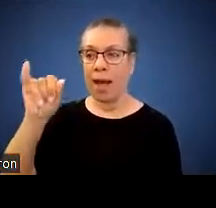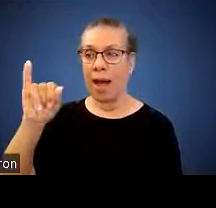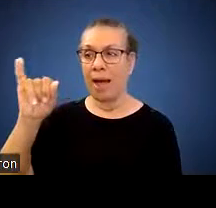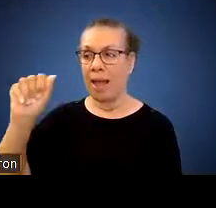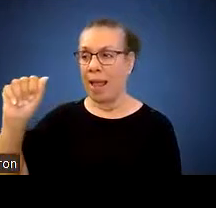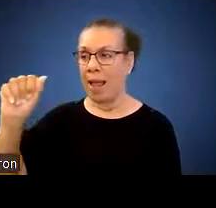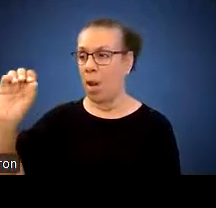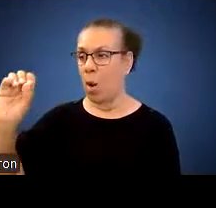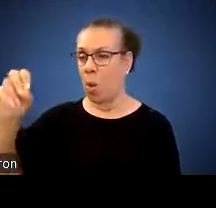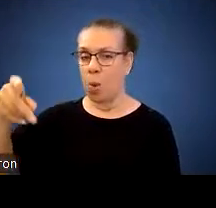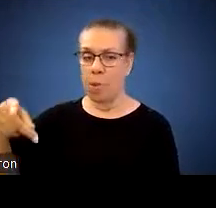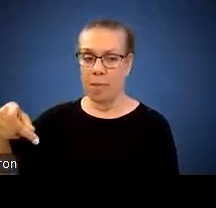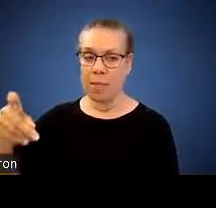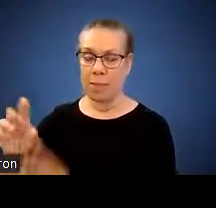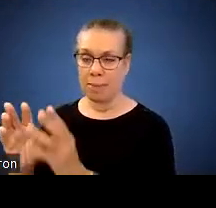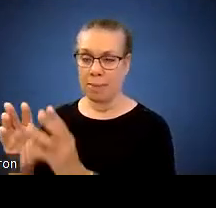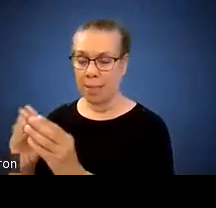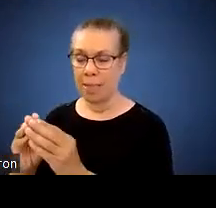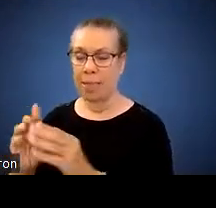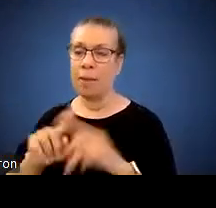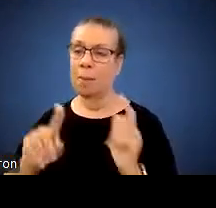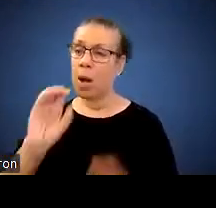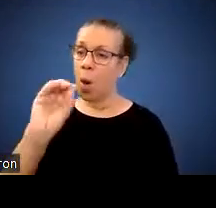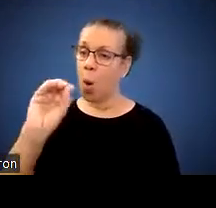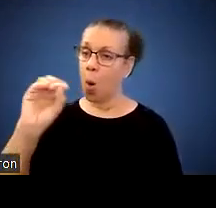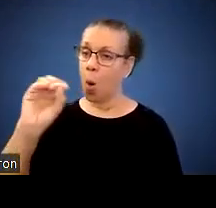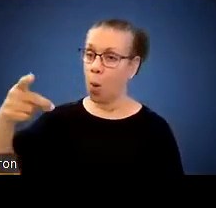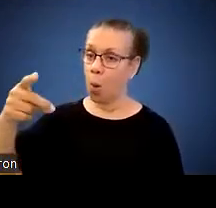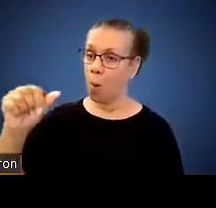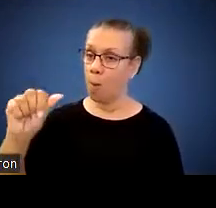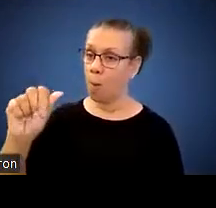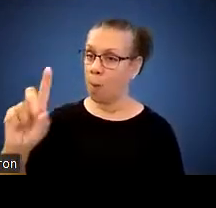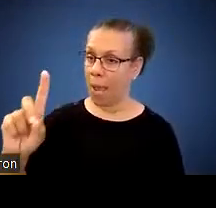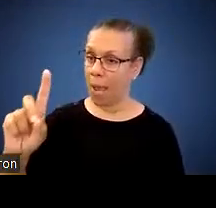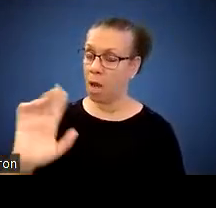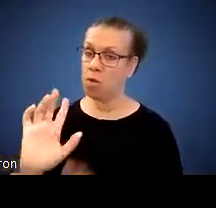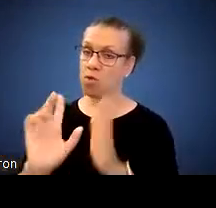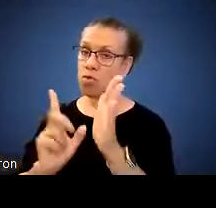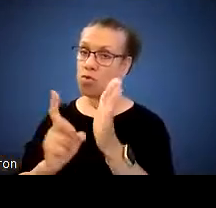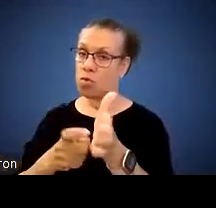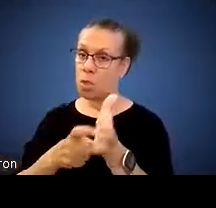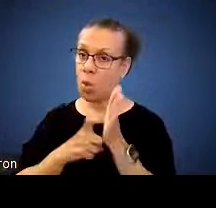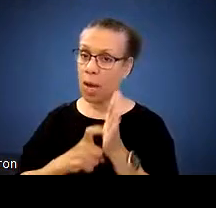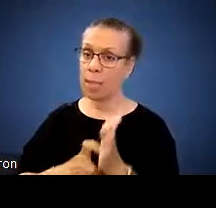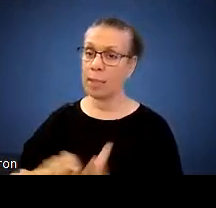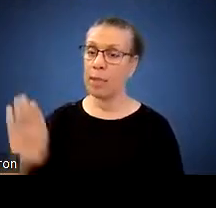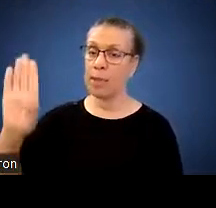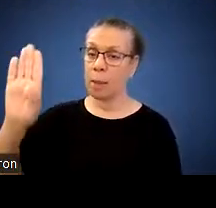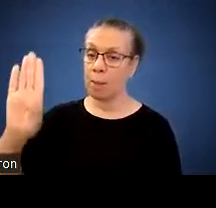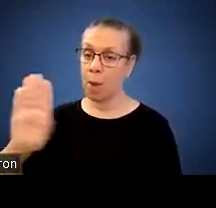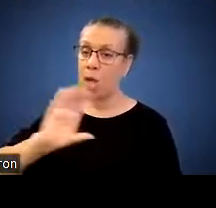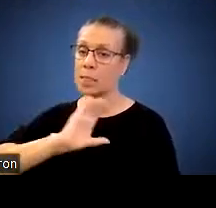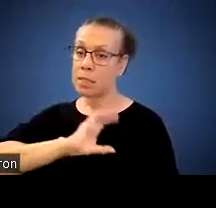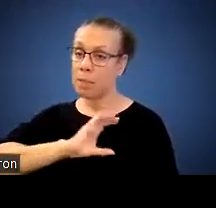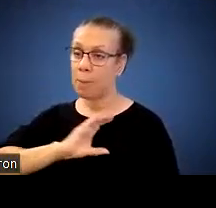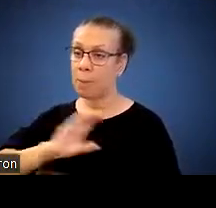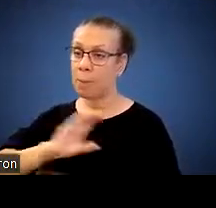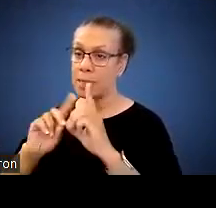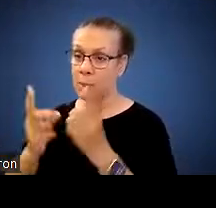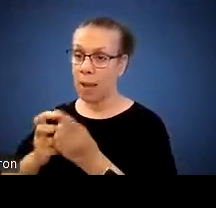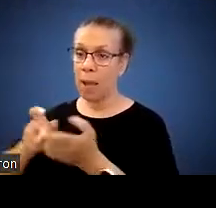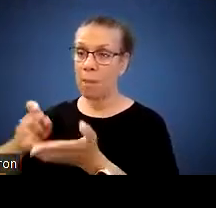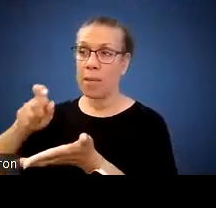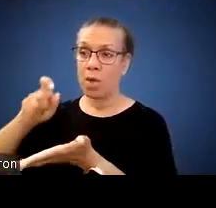but is OPAT insisting on Boston Police